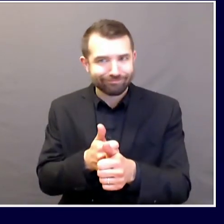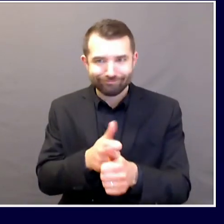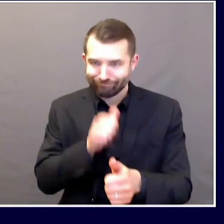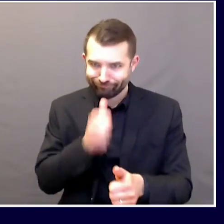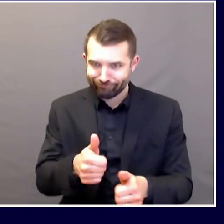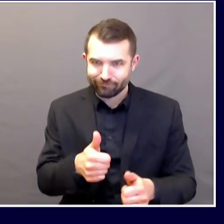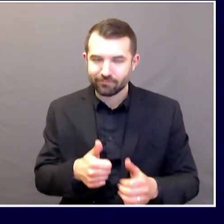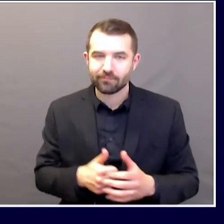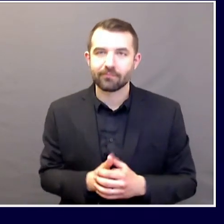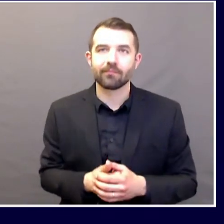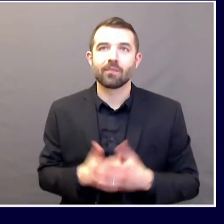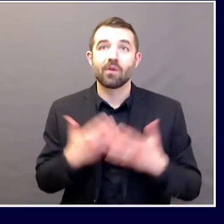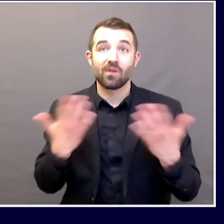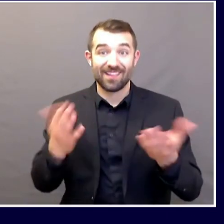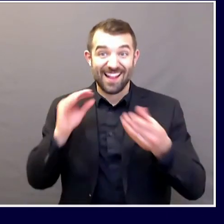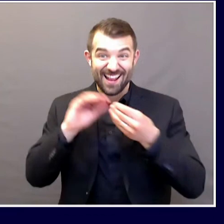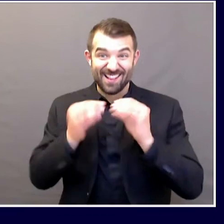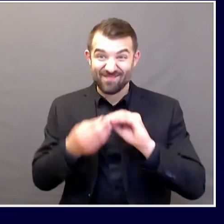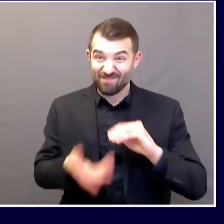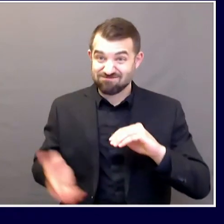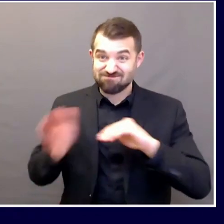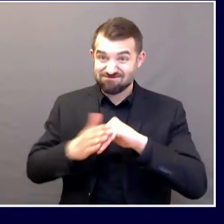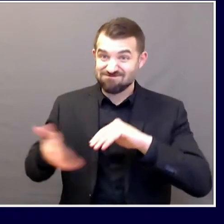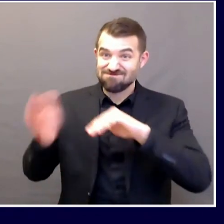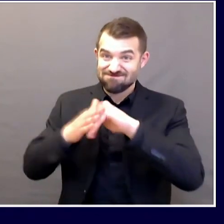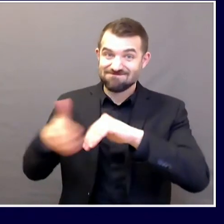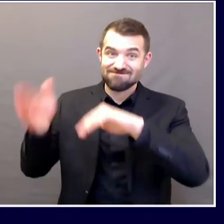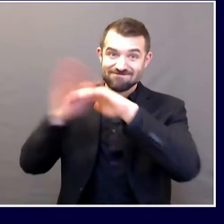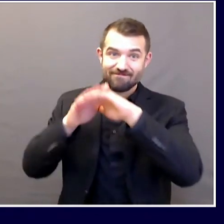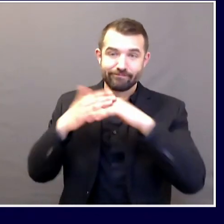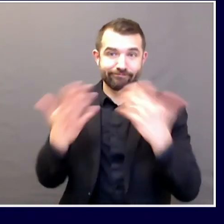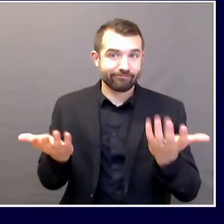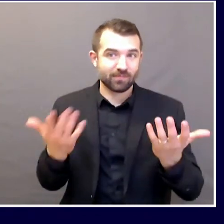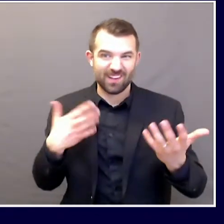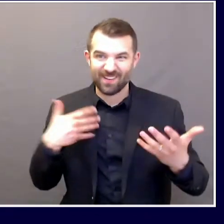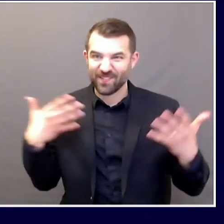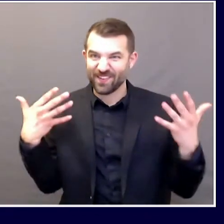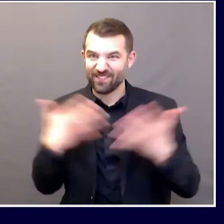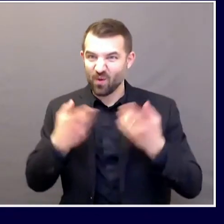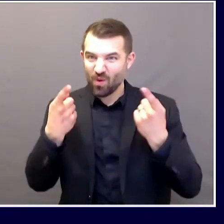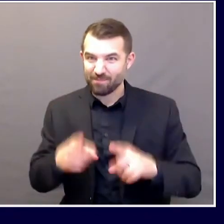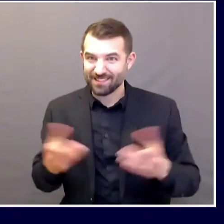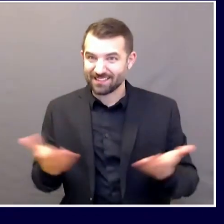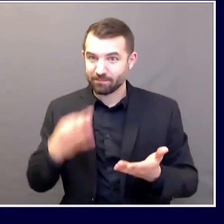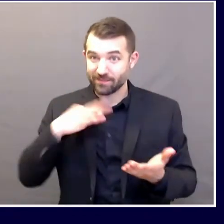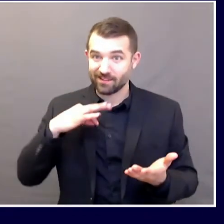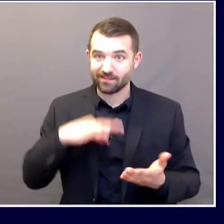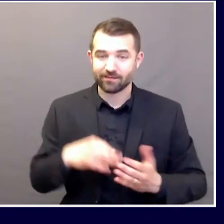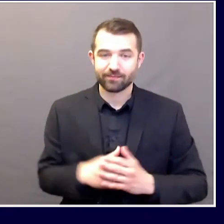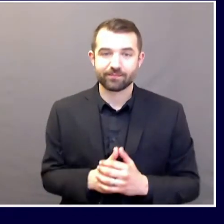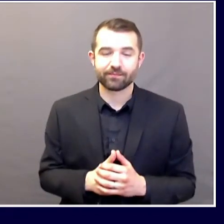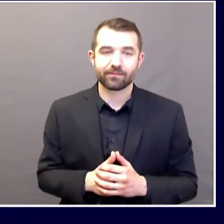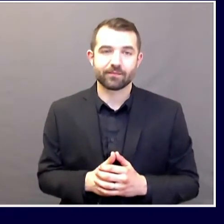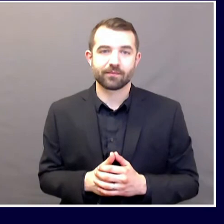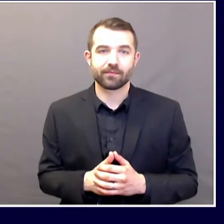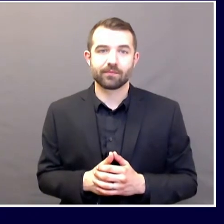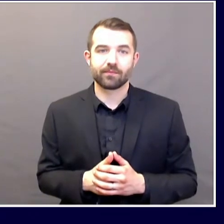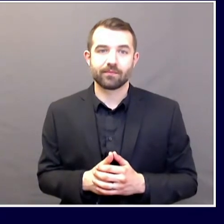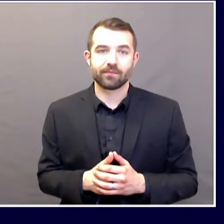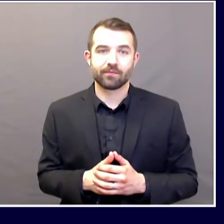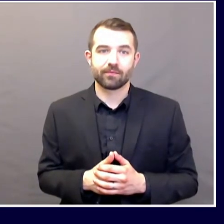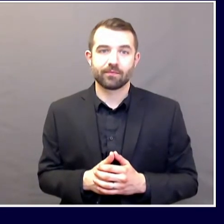seen in other places when they've opened bars? Well, I think, again, the bars that we saw back in the early phase of the pandemic